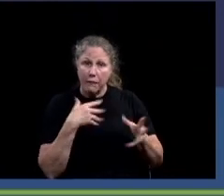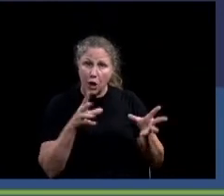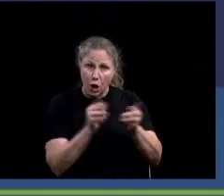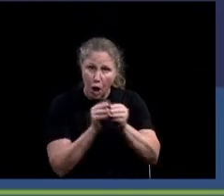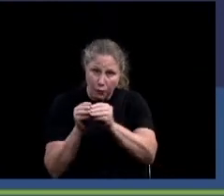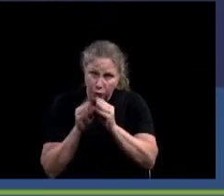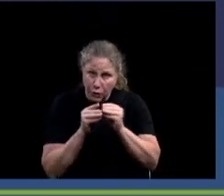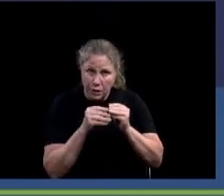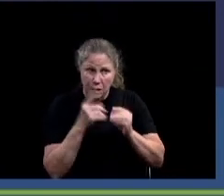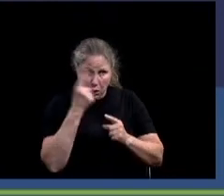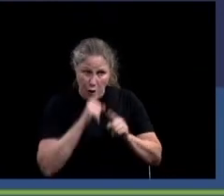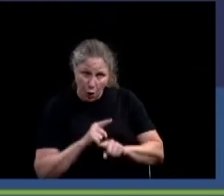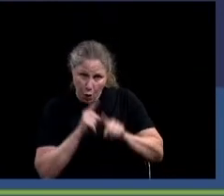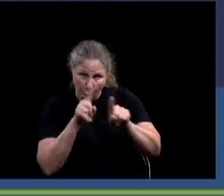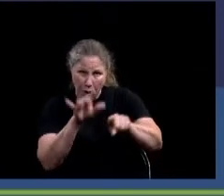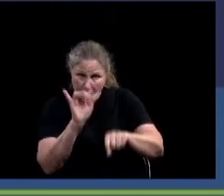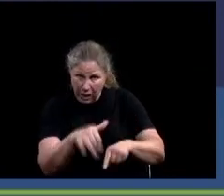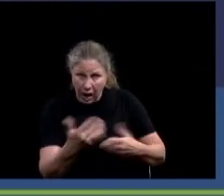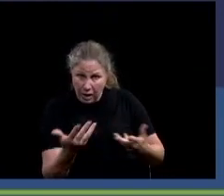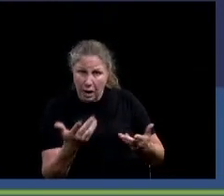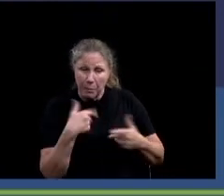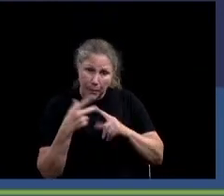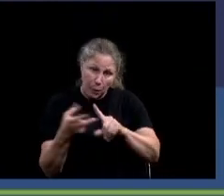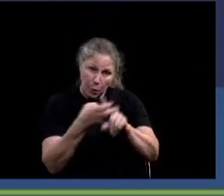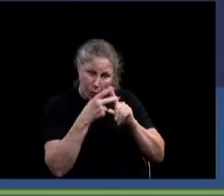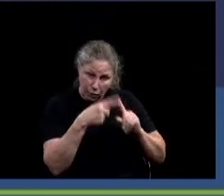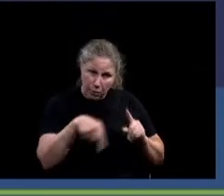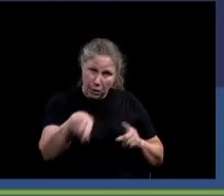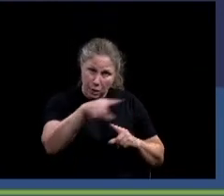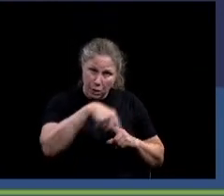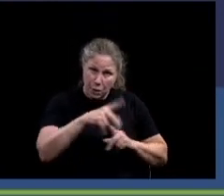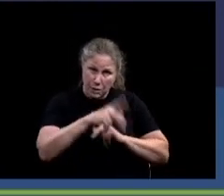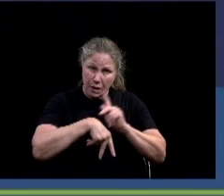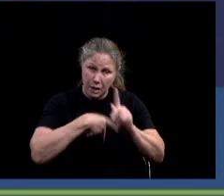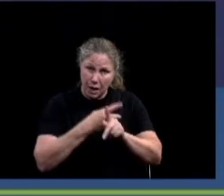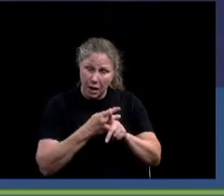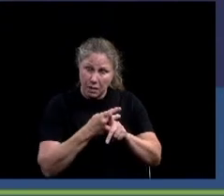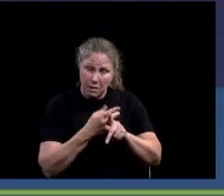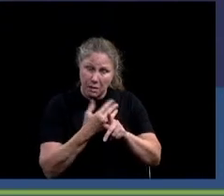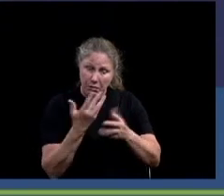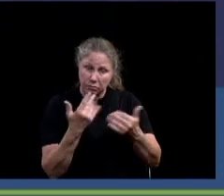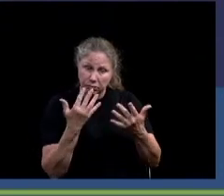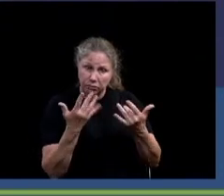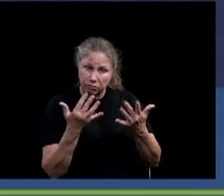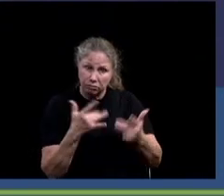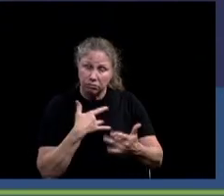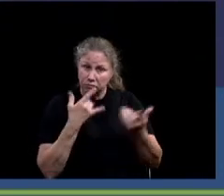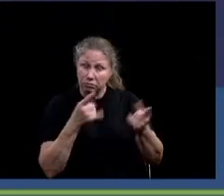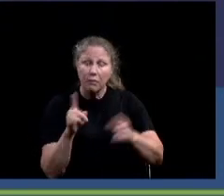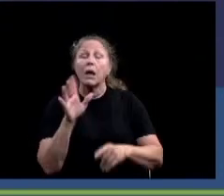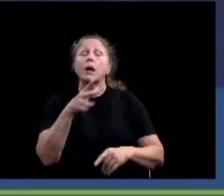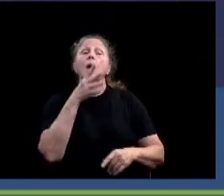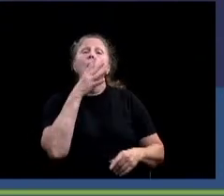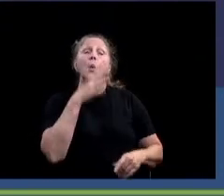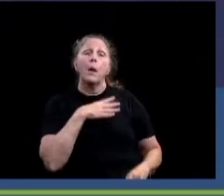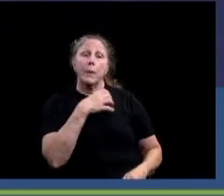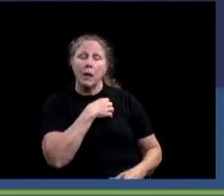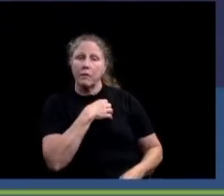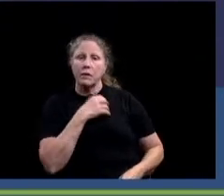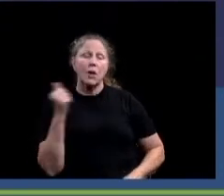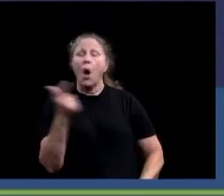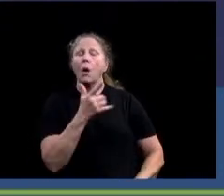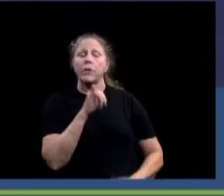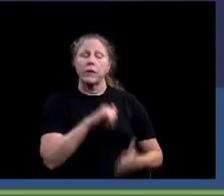recruiting at those types of the women officers, all of the things that separate out the demographics that we